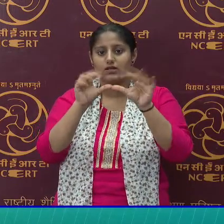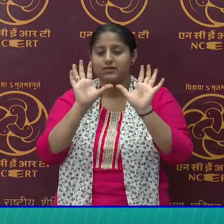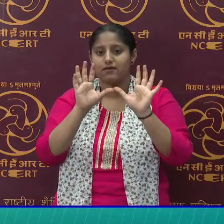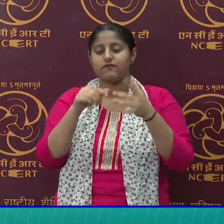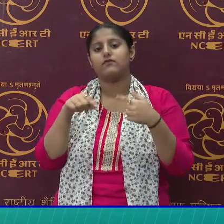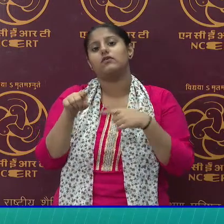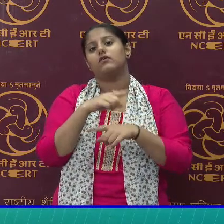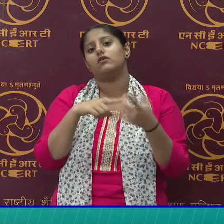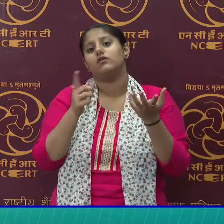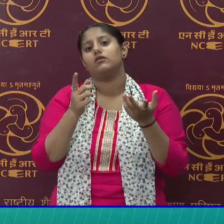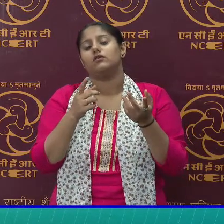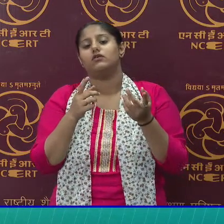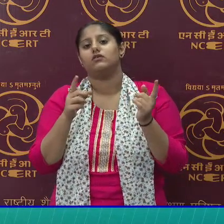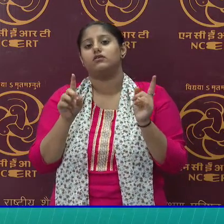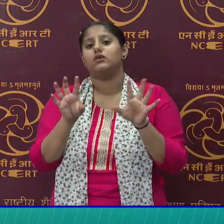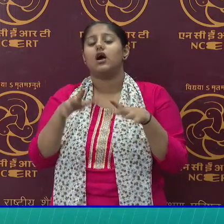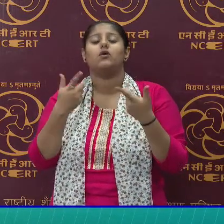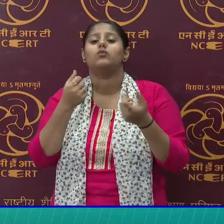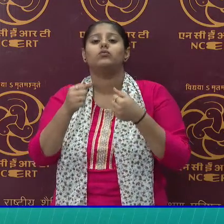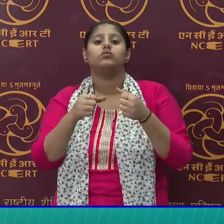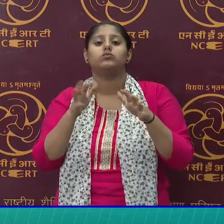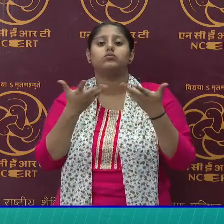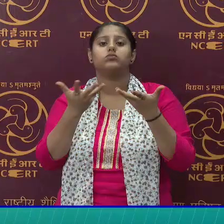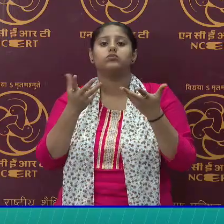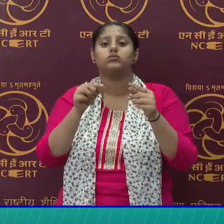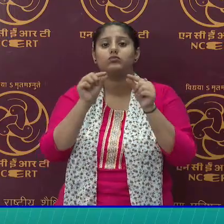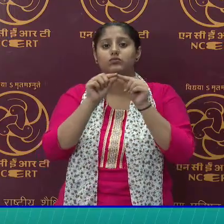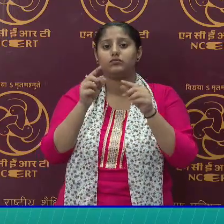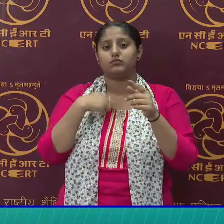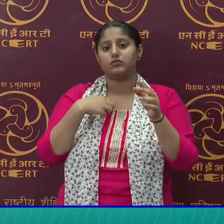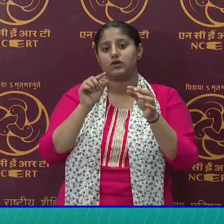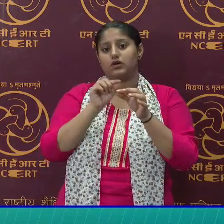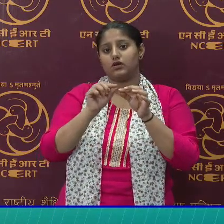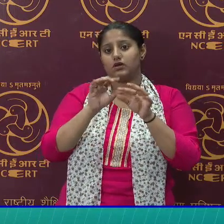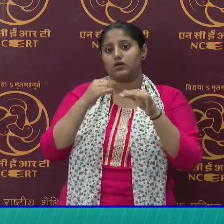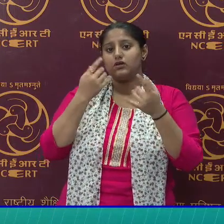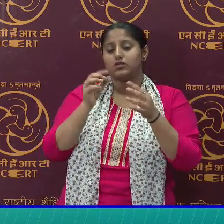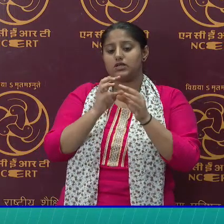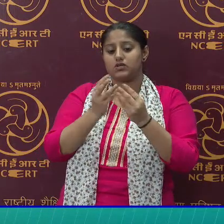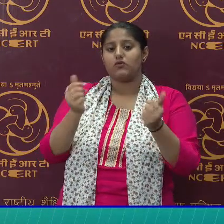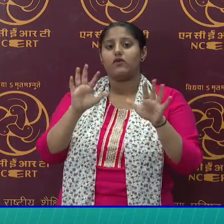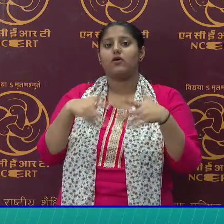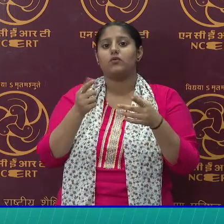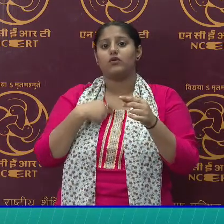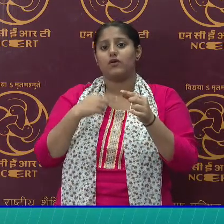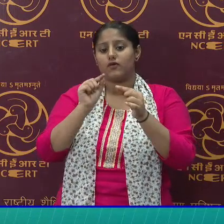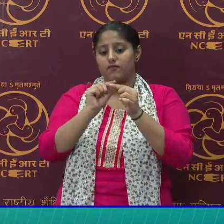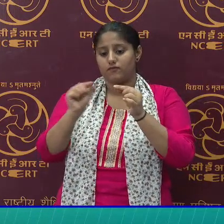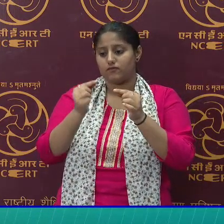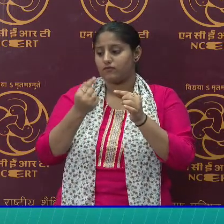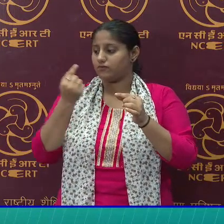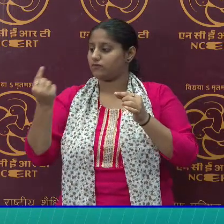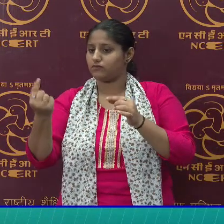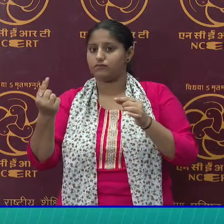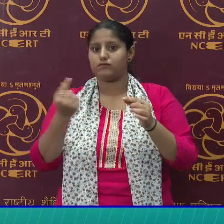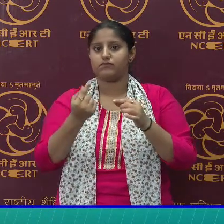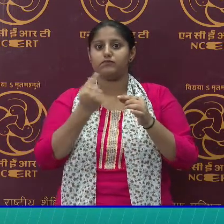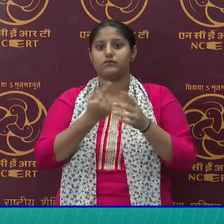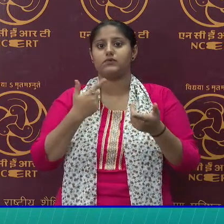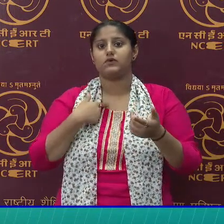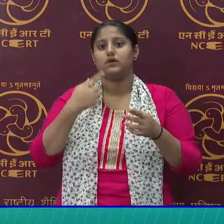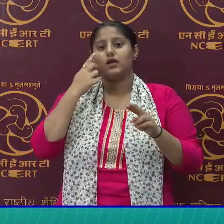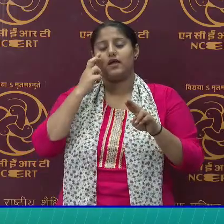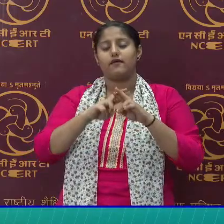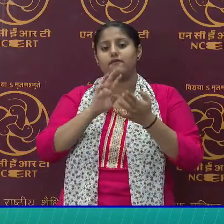Now how they are supposed to solve it? By moving one matchstick. Not only that, they also have to say aloud after they finish the